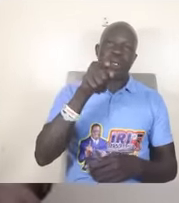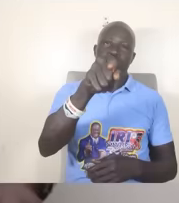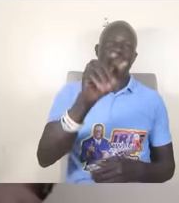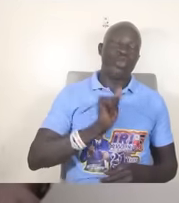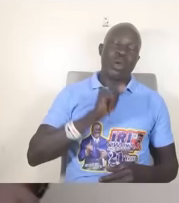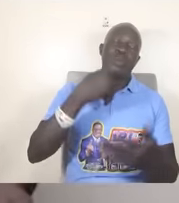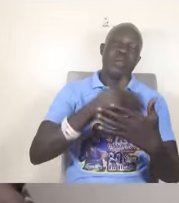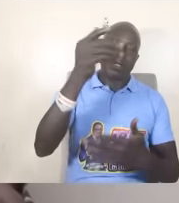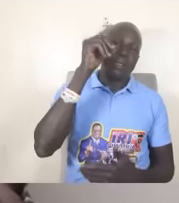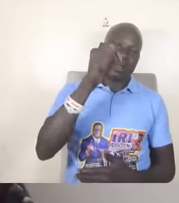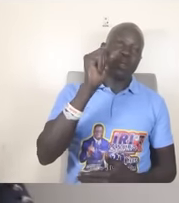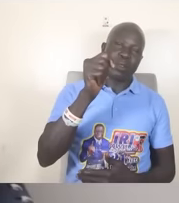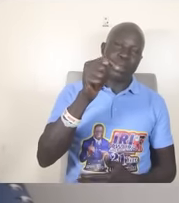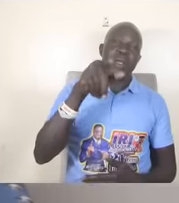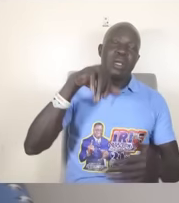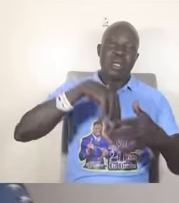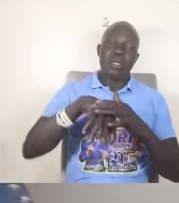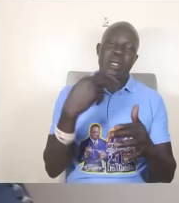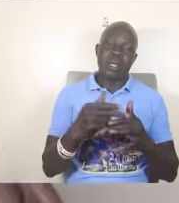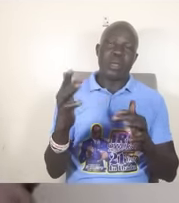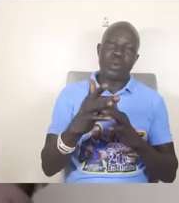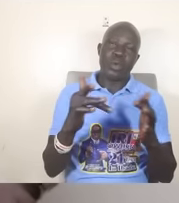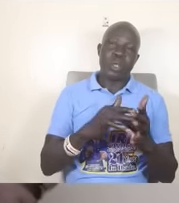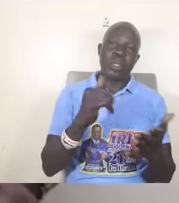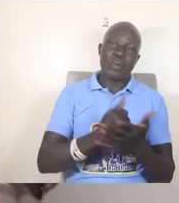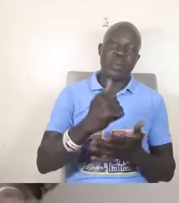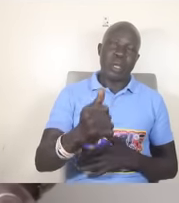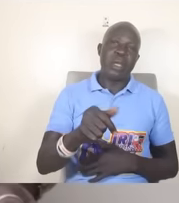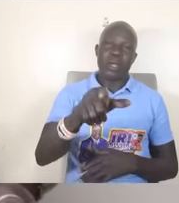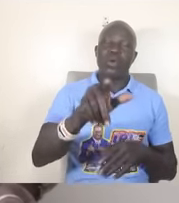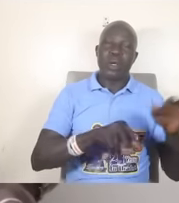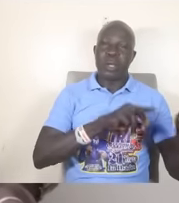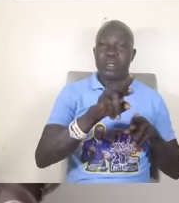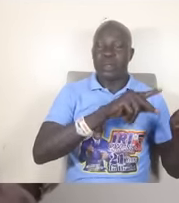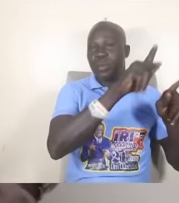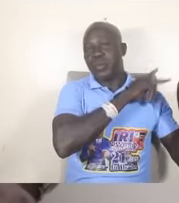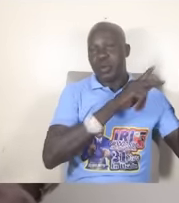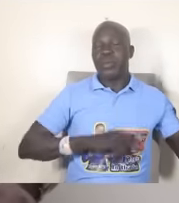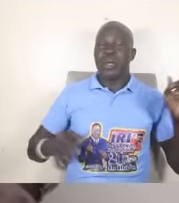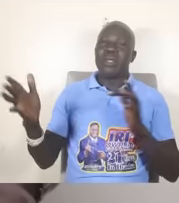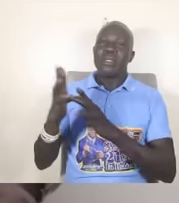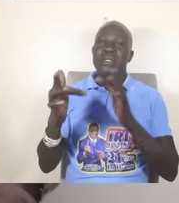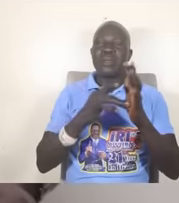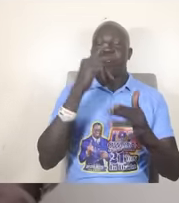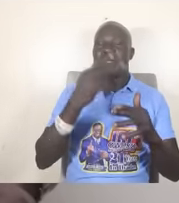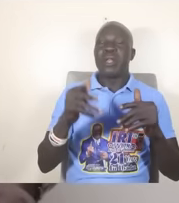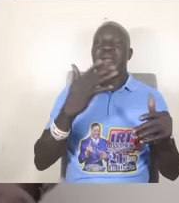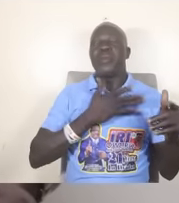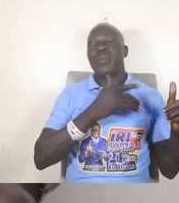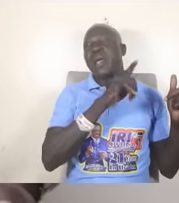Iwo leri kan lo. Amen. In the name of Jesus, we are the Savior of our lives. Yes,